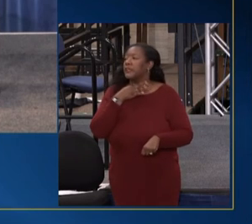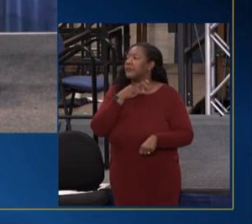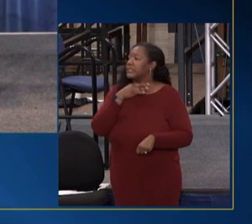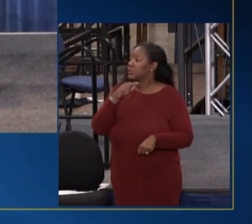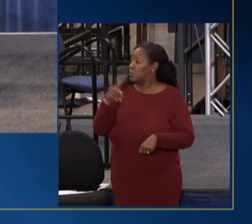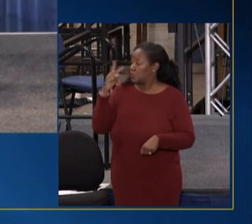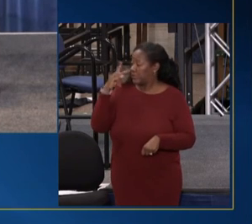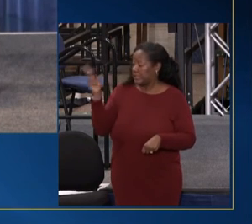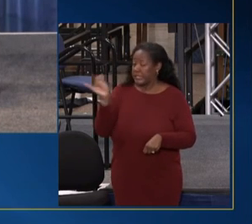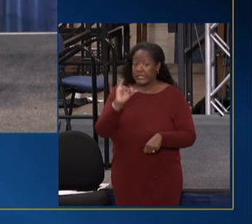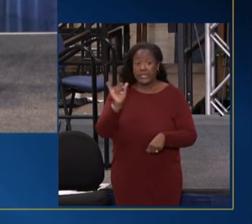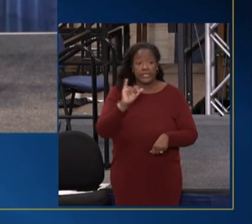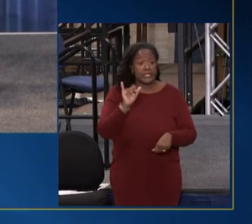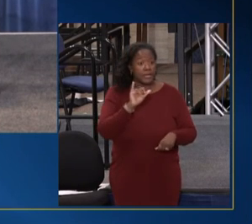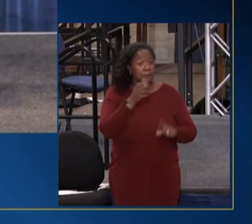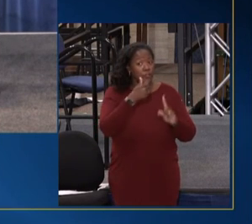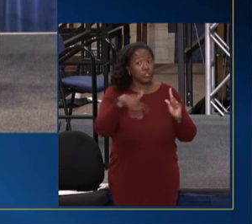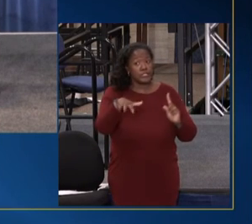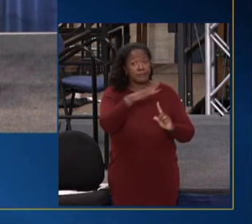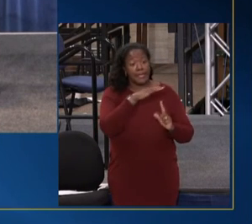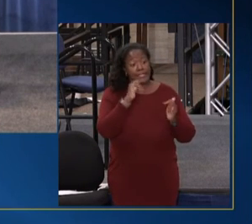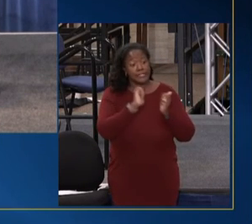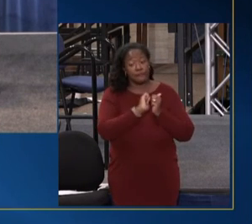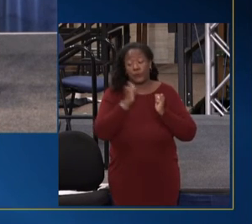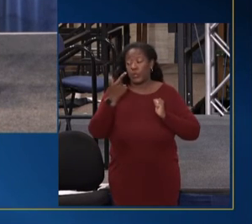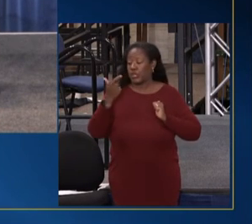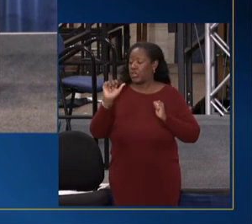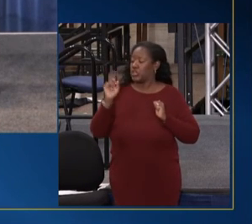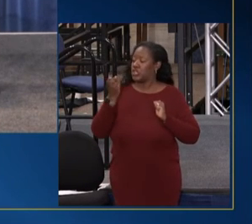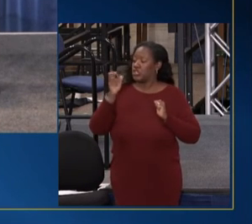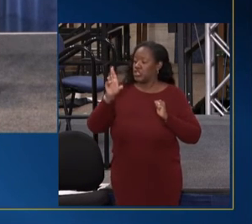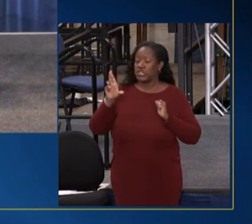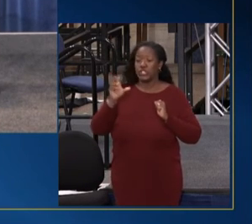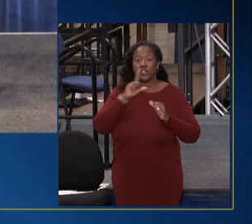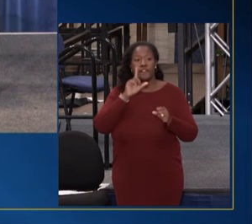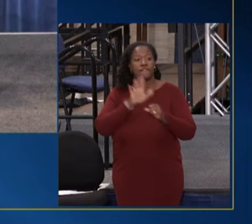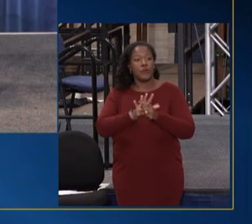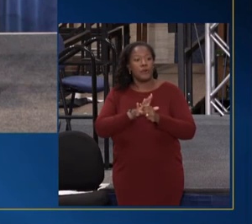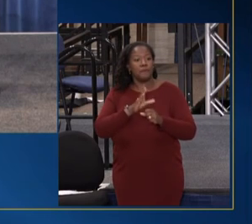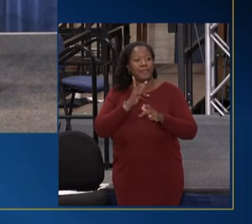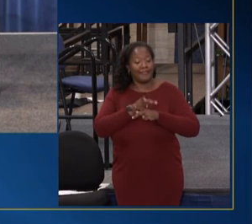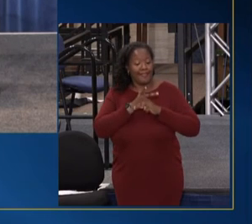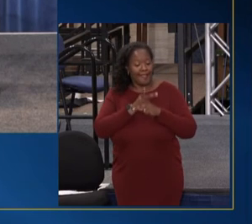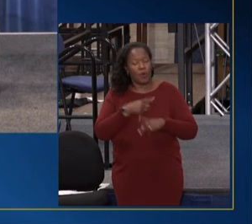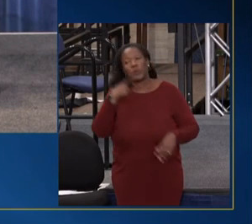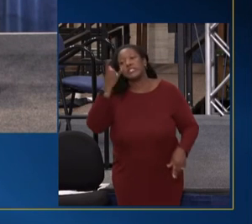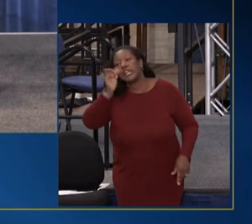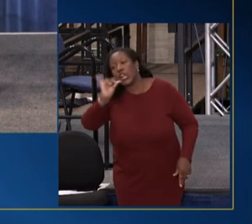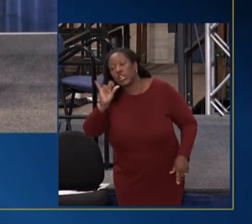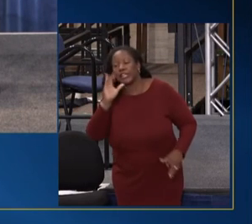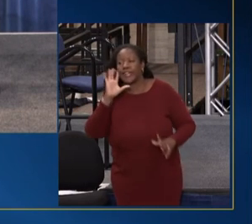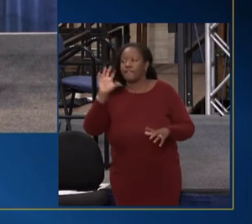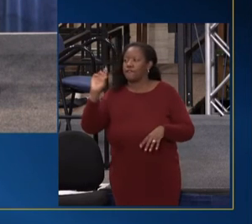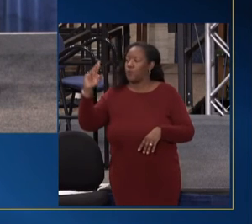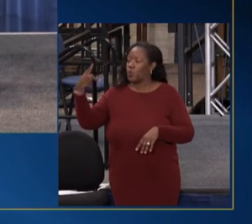similar space in the gender-affirming care, reproductive? Like, what does that look like for corporate America? I